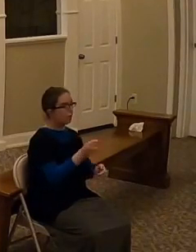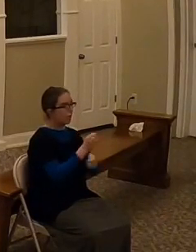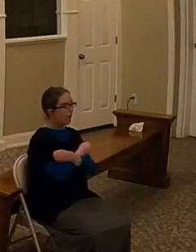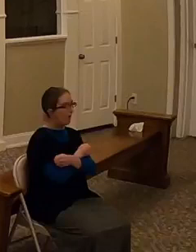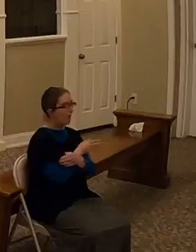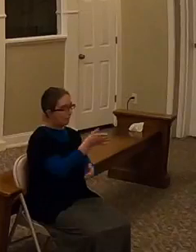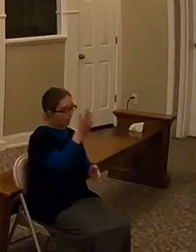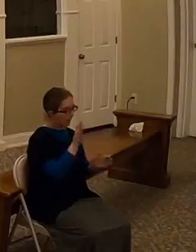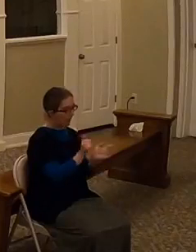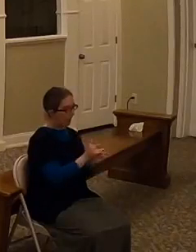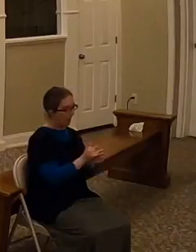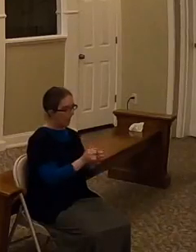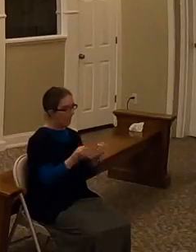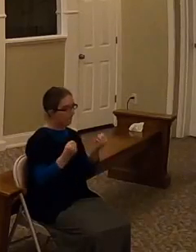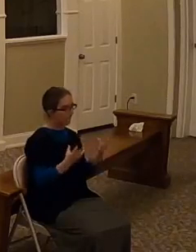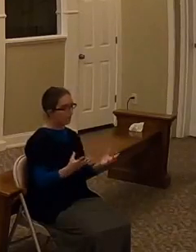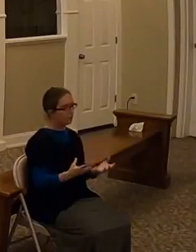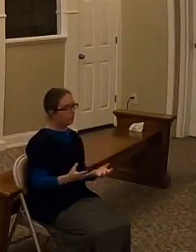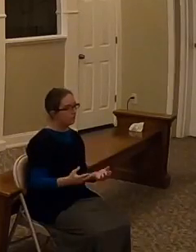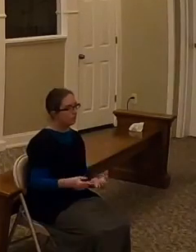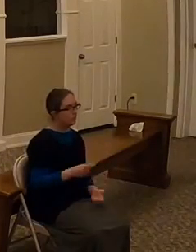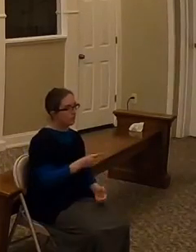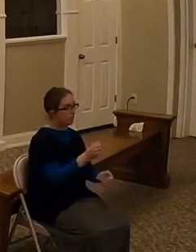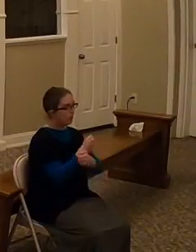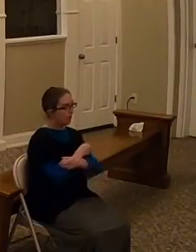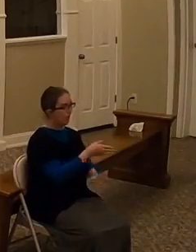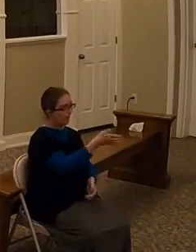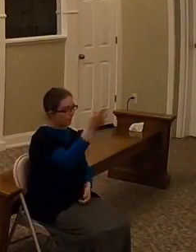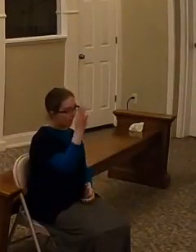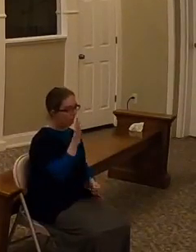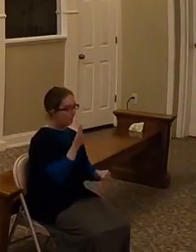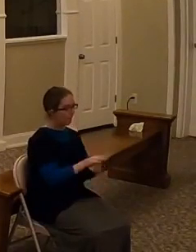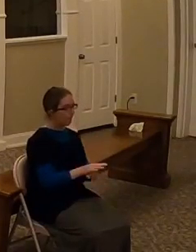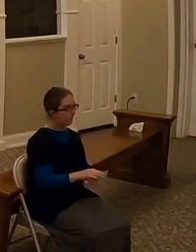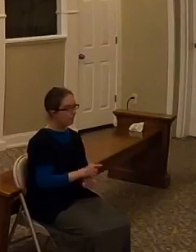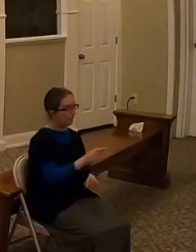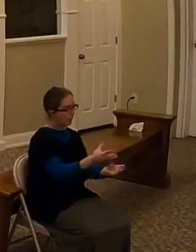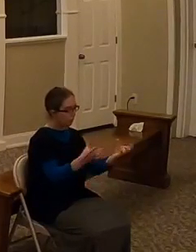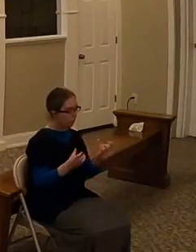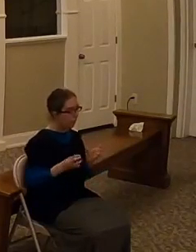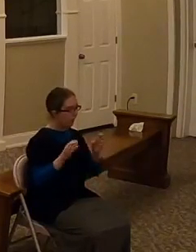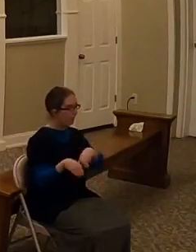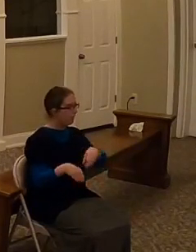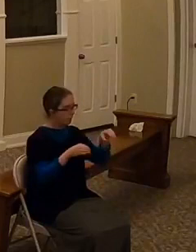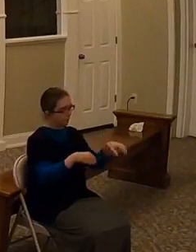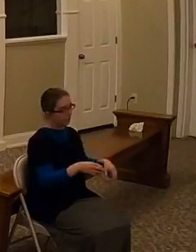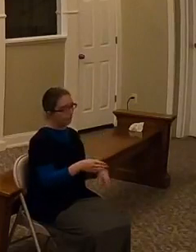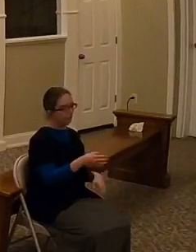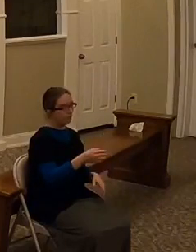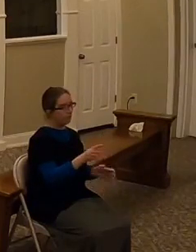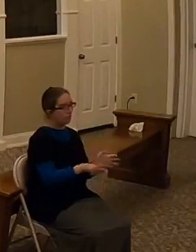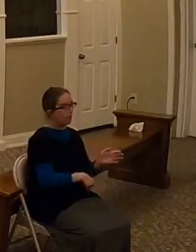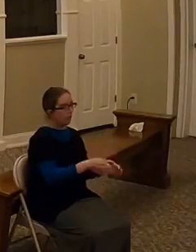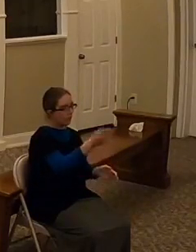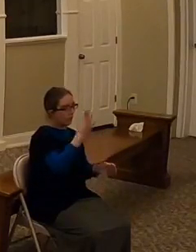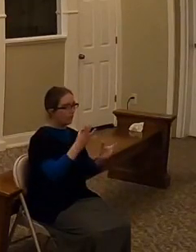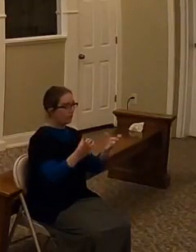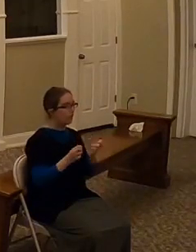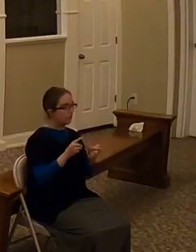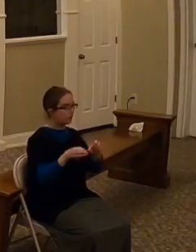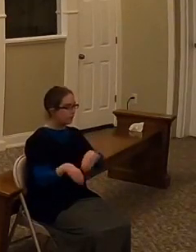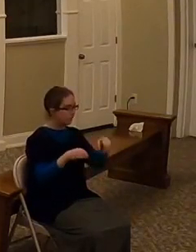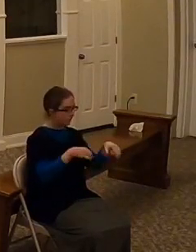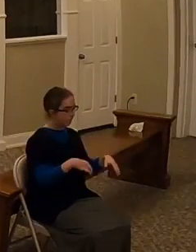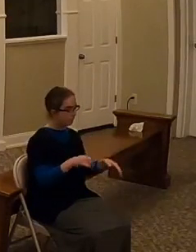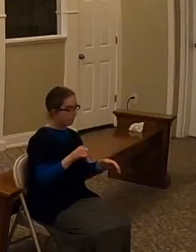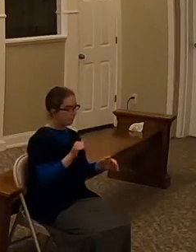that much. Hallelujah. Come on. Amen. You love God enough that you want to do what God wants you to do. Amen.